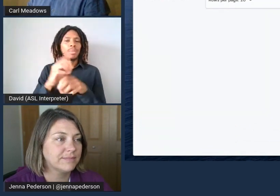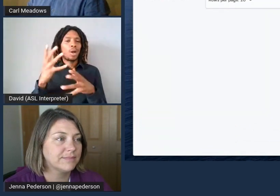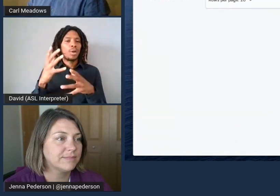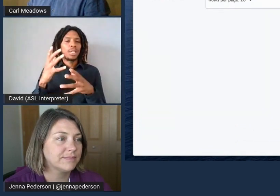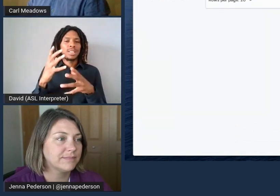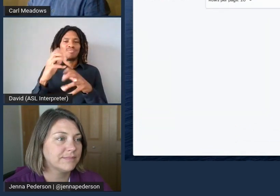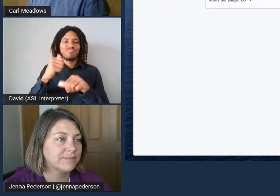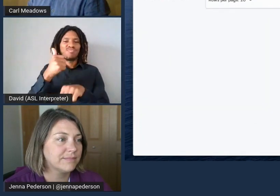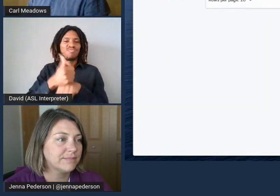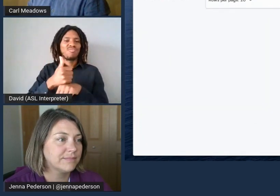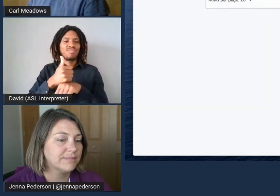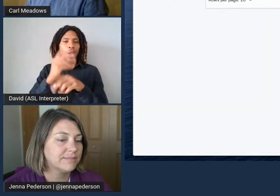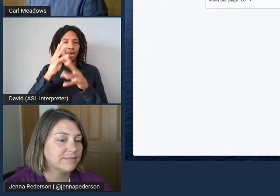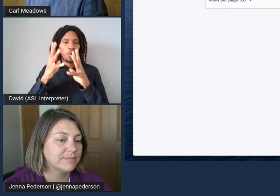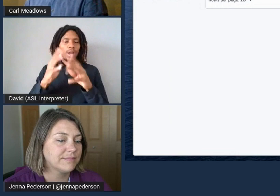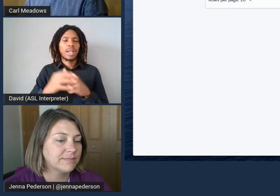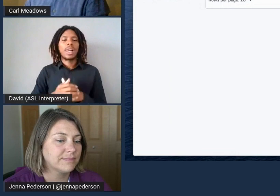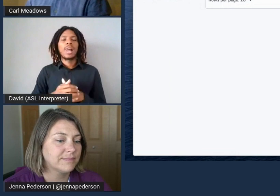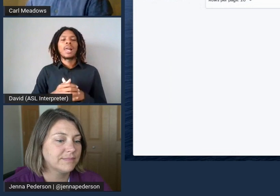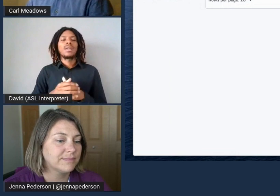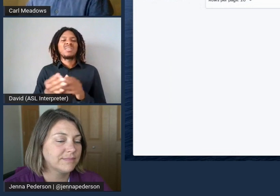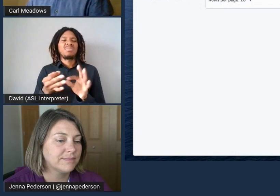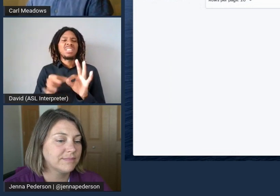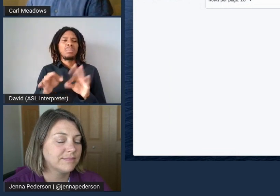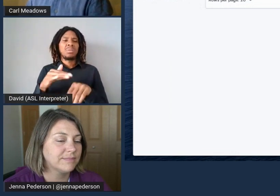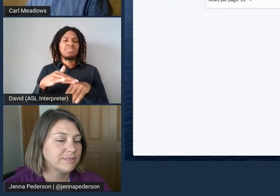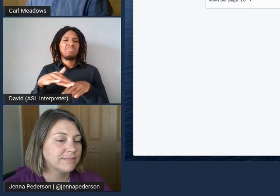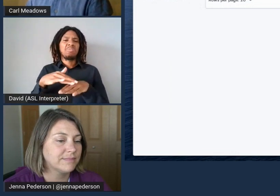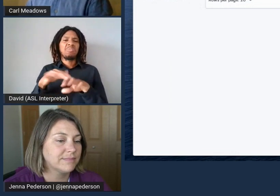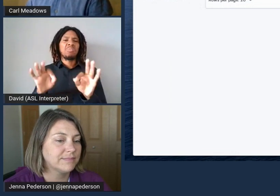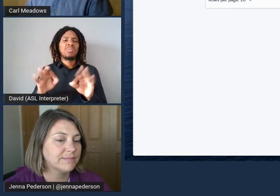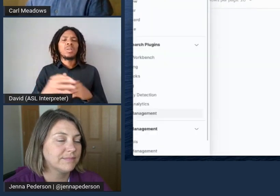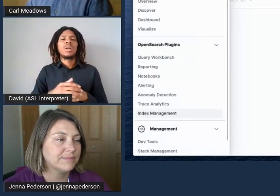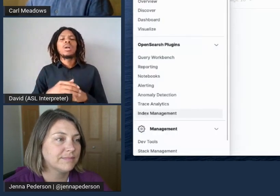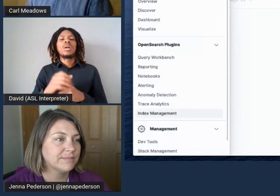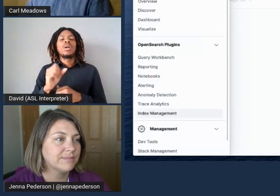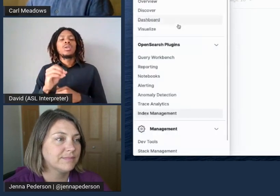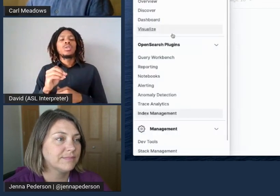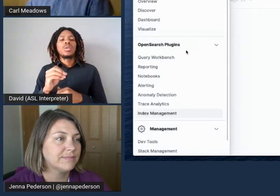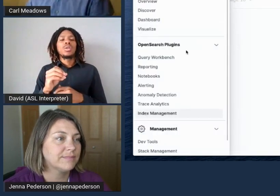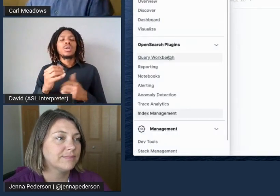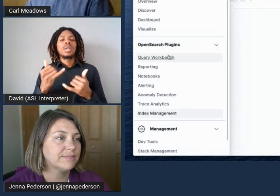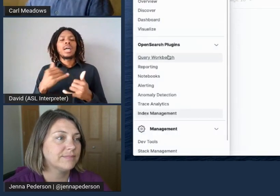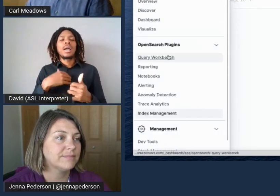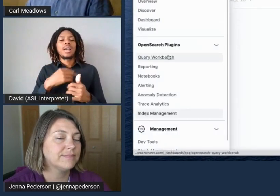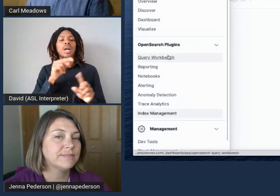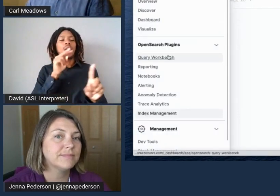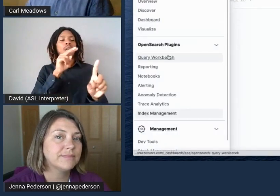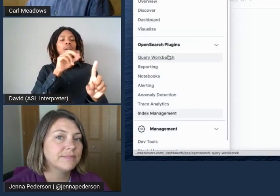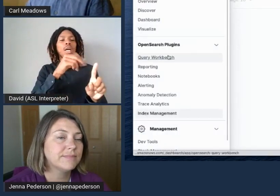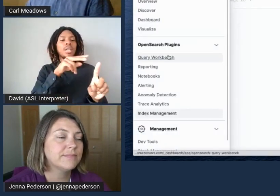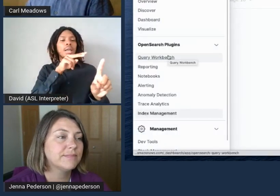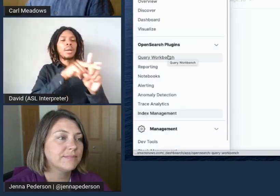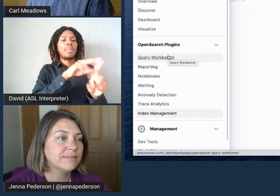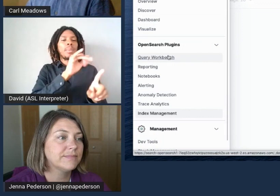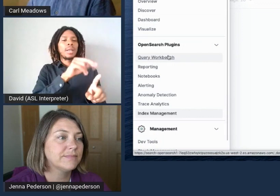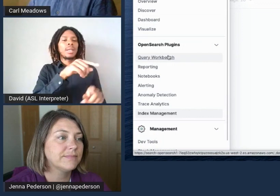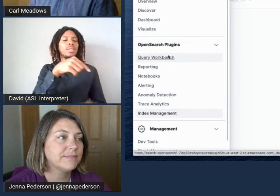Now, and it's as simple as that. Now, I can actually go to one of our other plugins, this Query